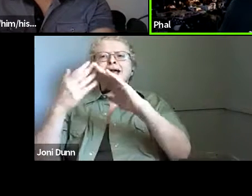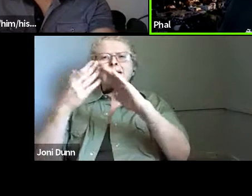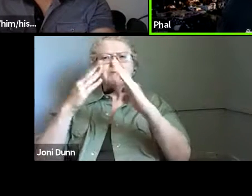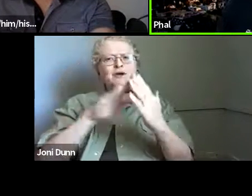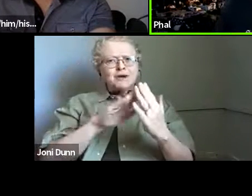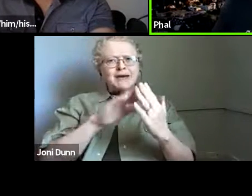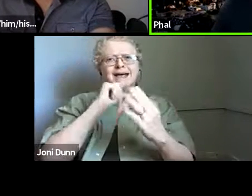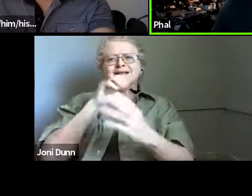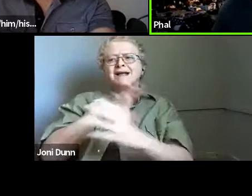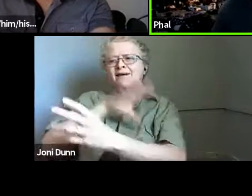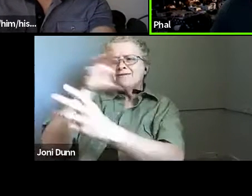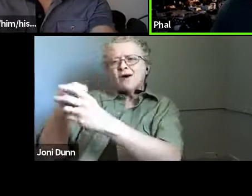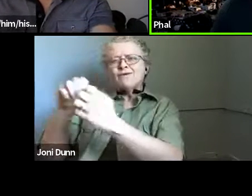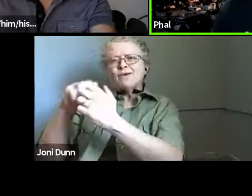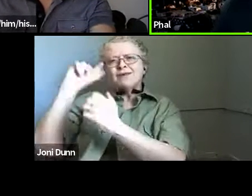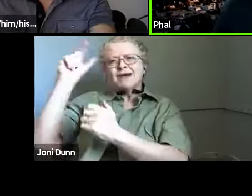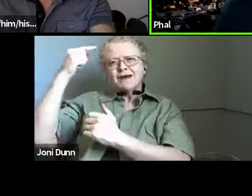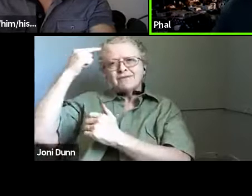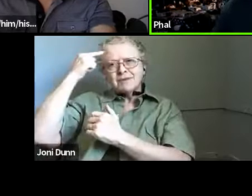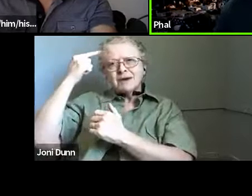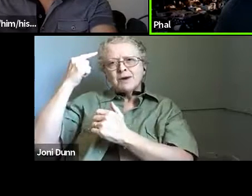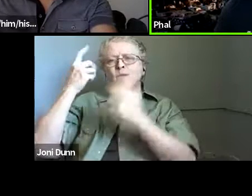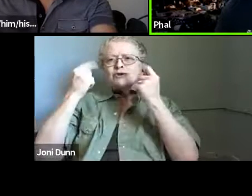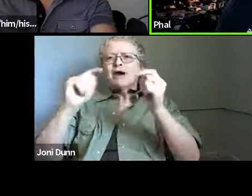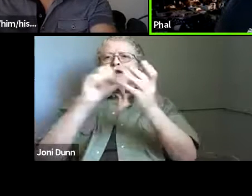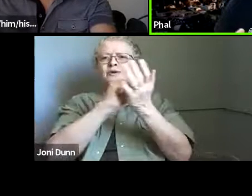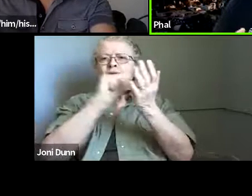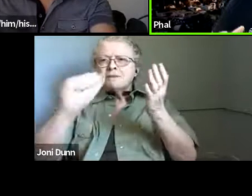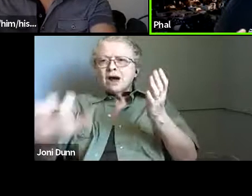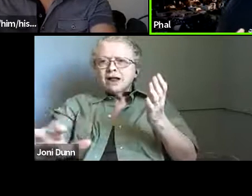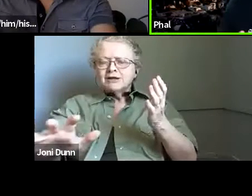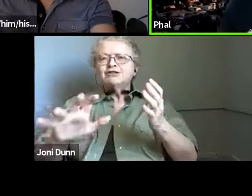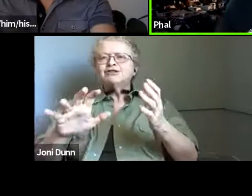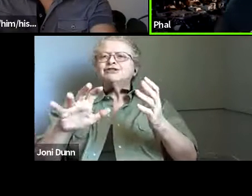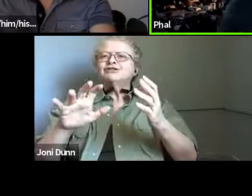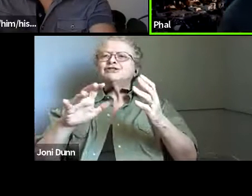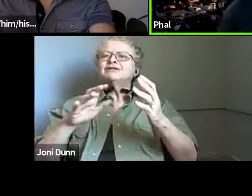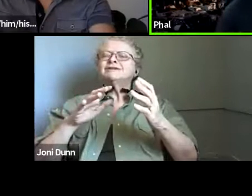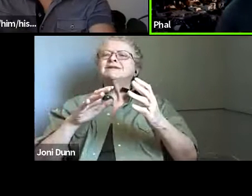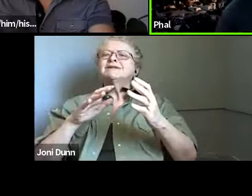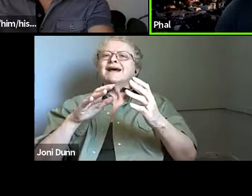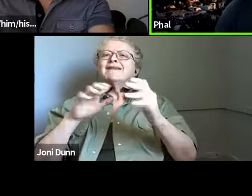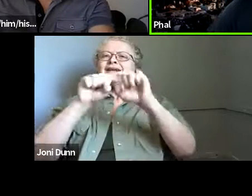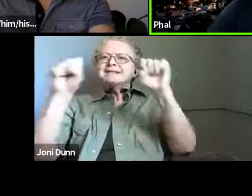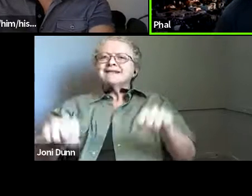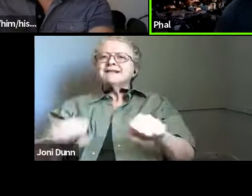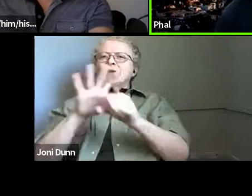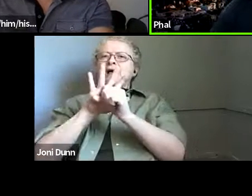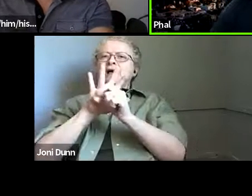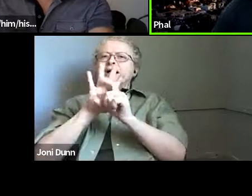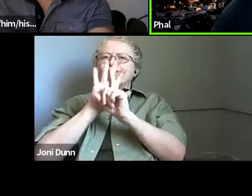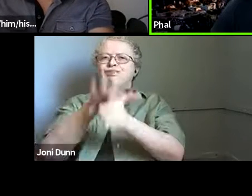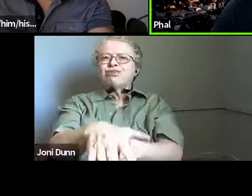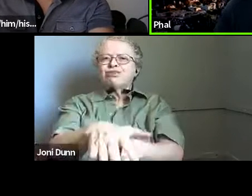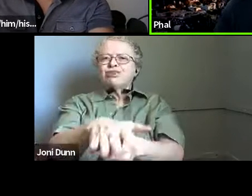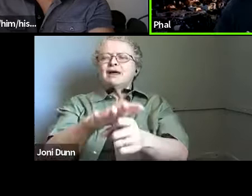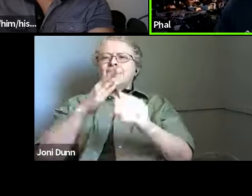about systems and what we're trying to abolish and what we're trying to get rid of, is these systems that are suppressing people. Like, ultimately, at the end of the